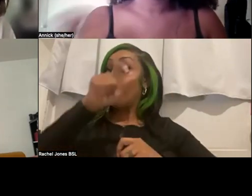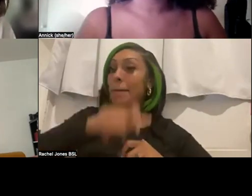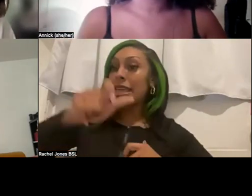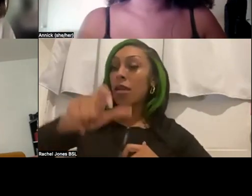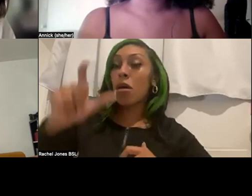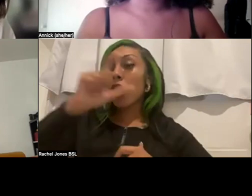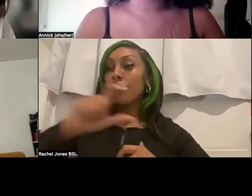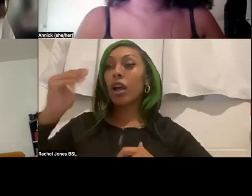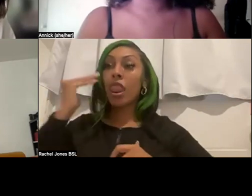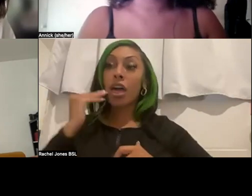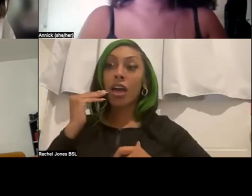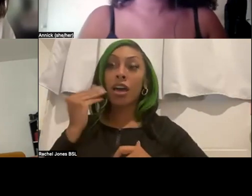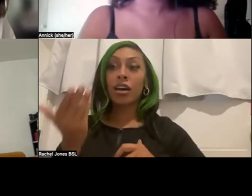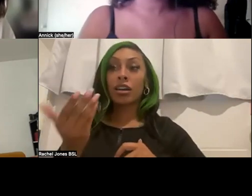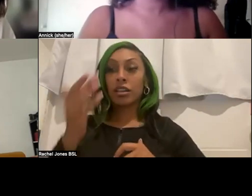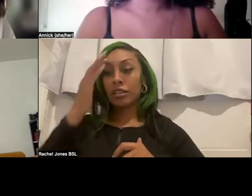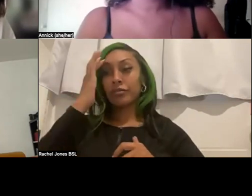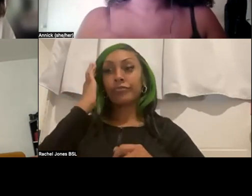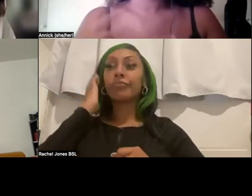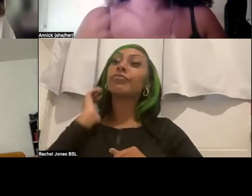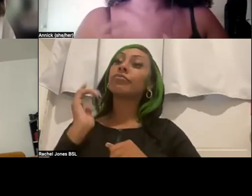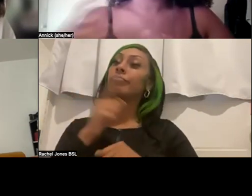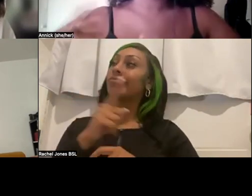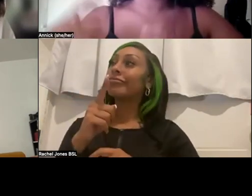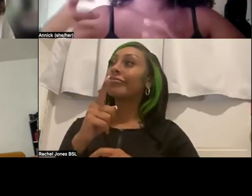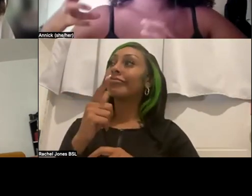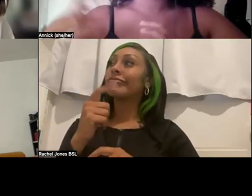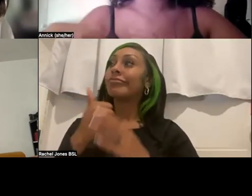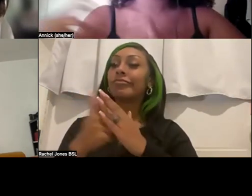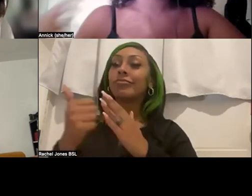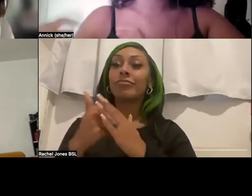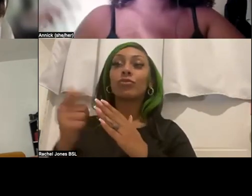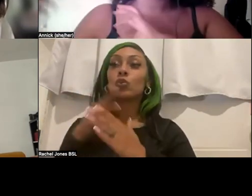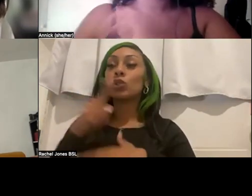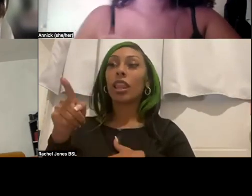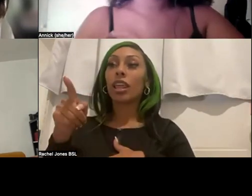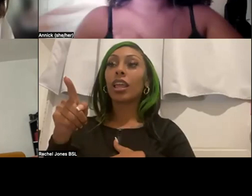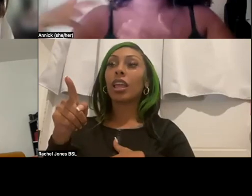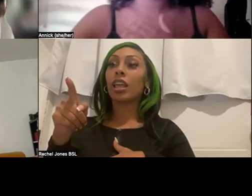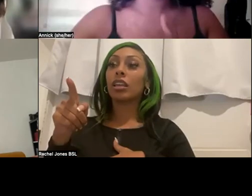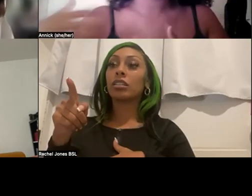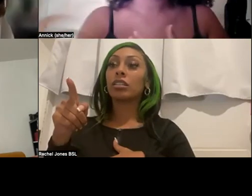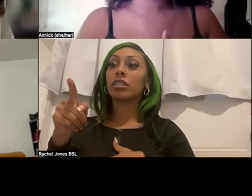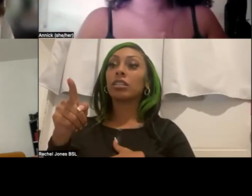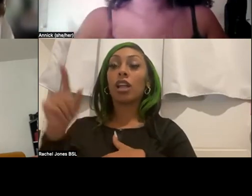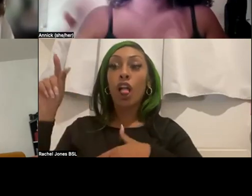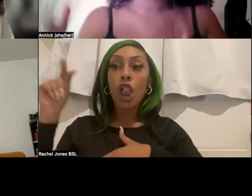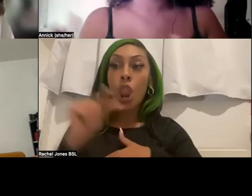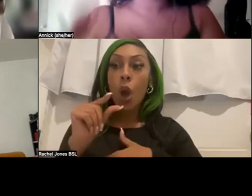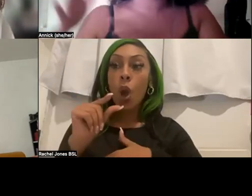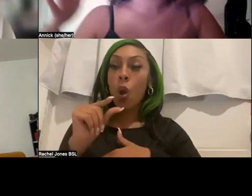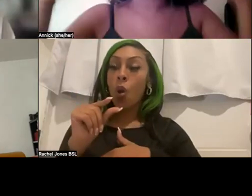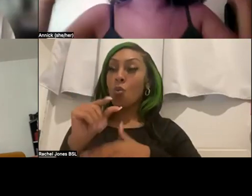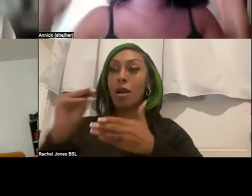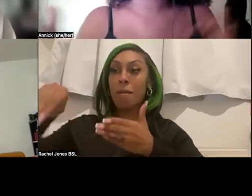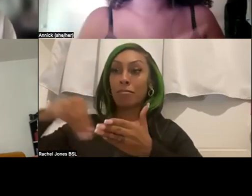working class people of color mostly, as they tend to usually be in the lower paid jobs and frontline jobs when it comes to the